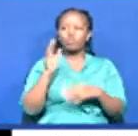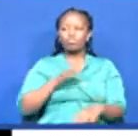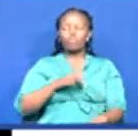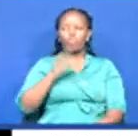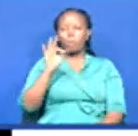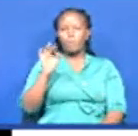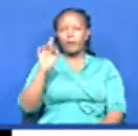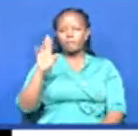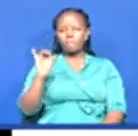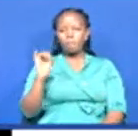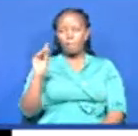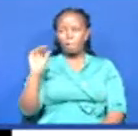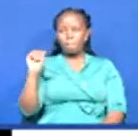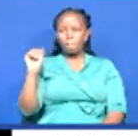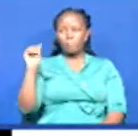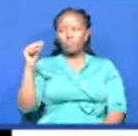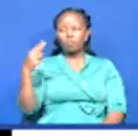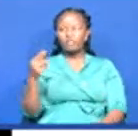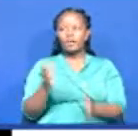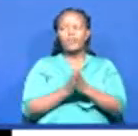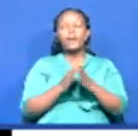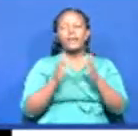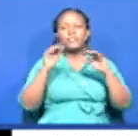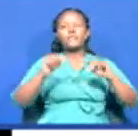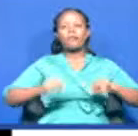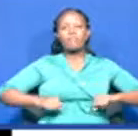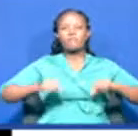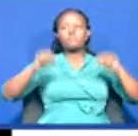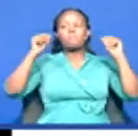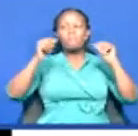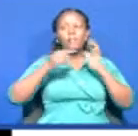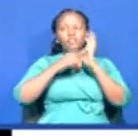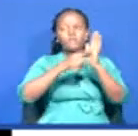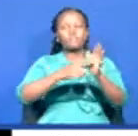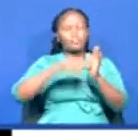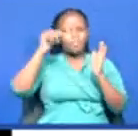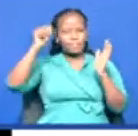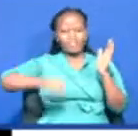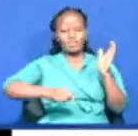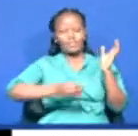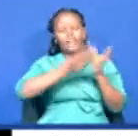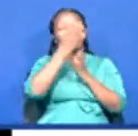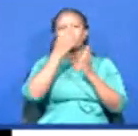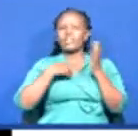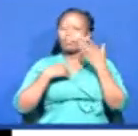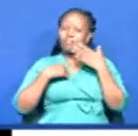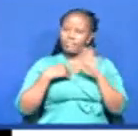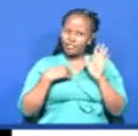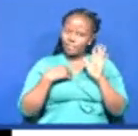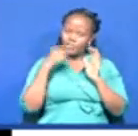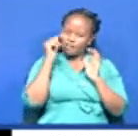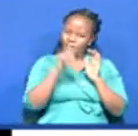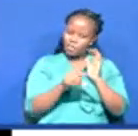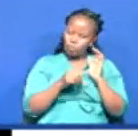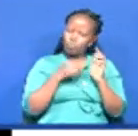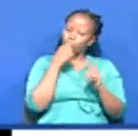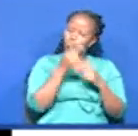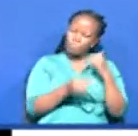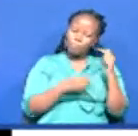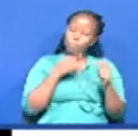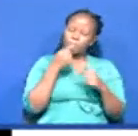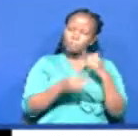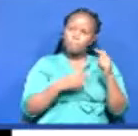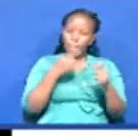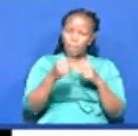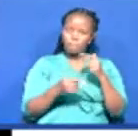Chair as a symbol of, yes, we have launched, it will continue, we are more